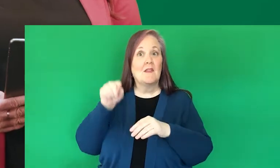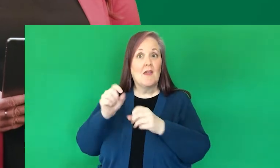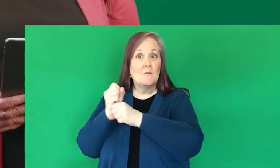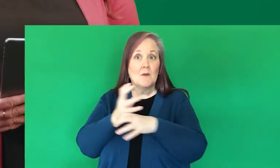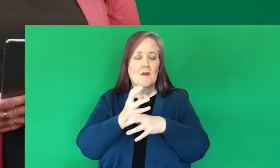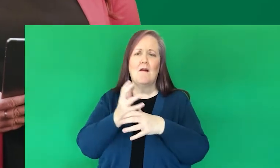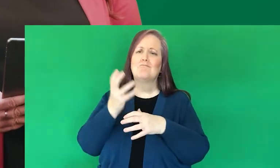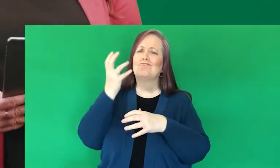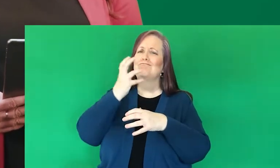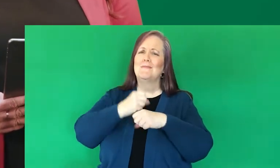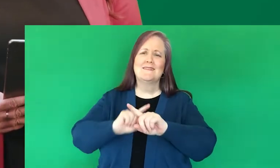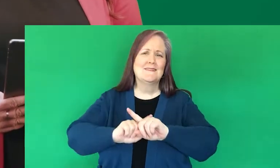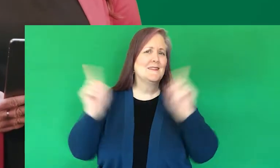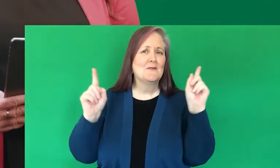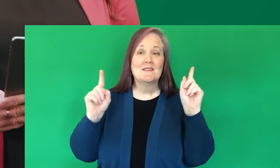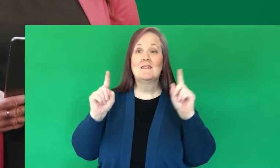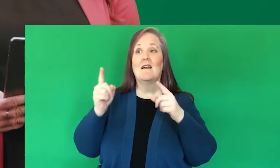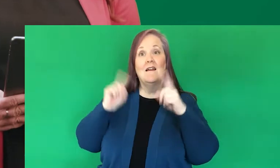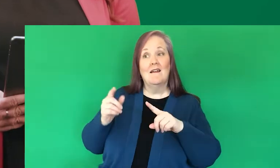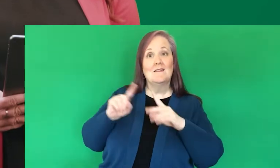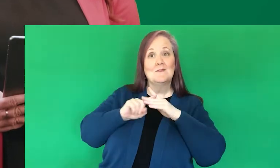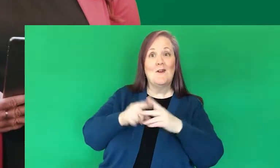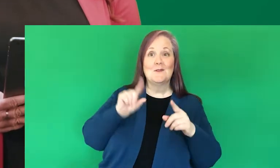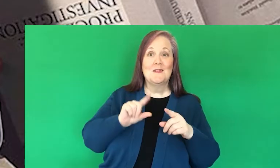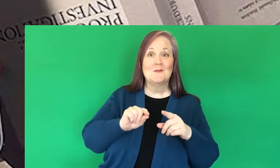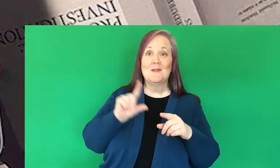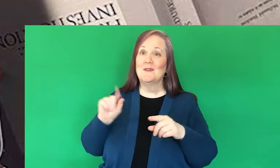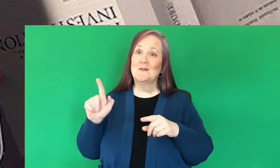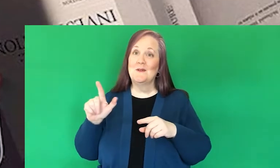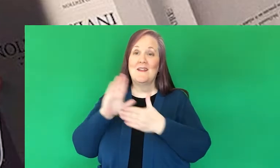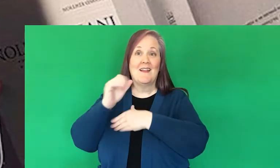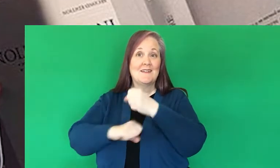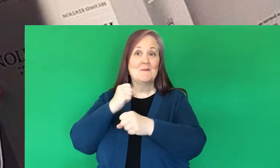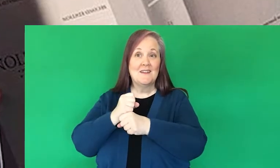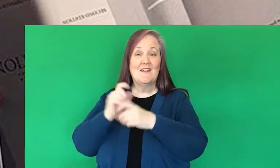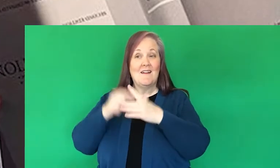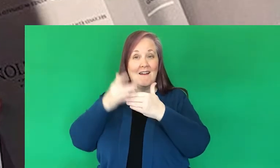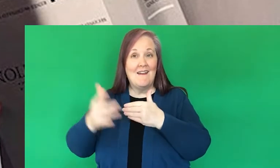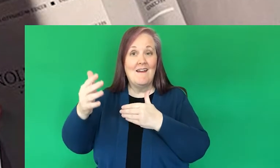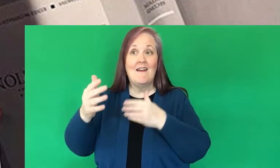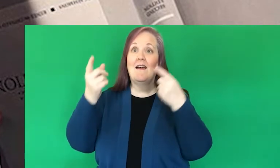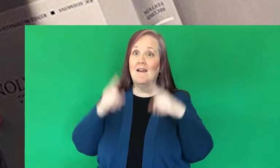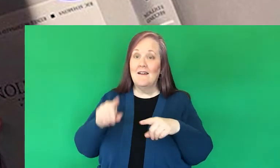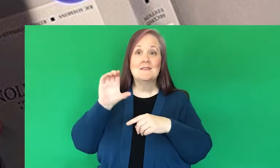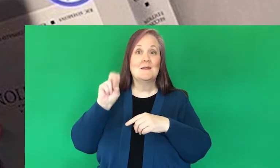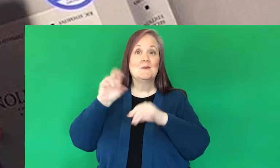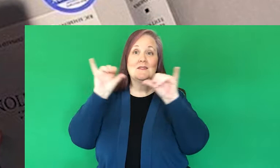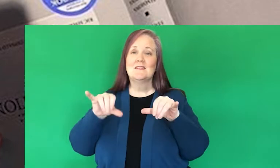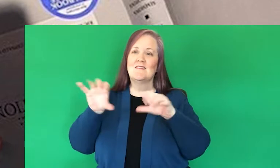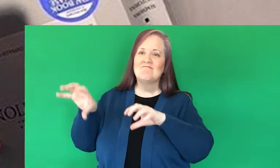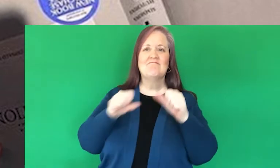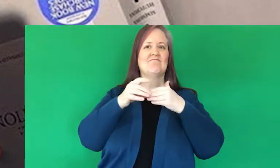This preparation made all the difference for the start of the 2020-2021 academic school year, in which the CSU